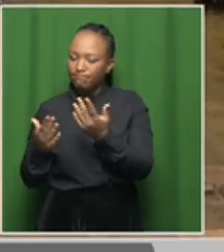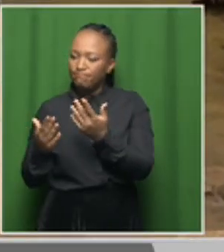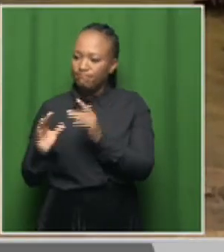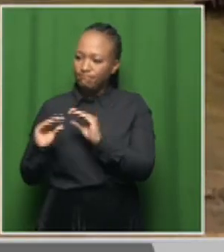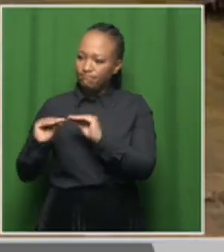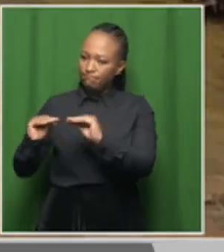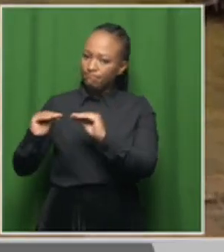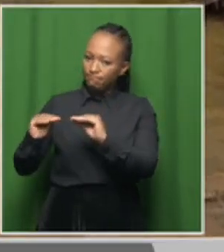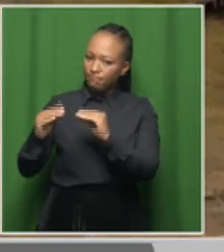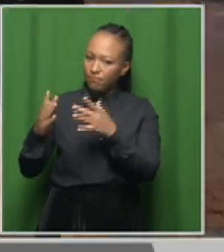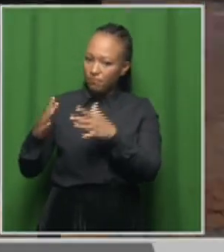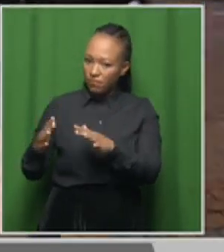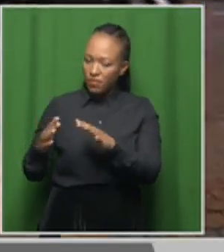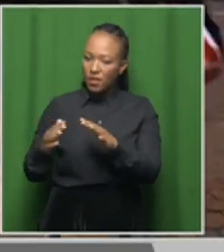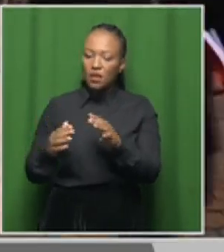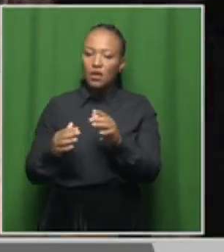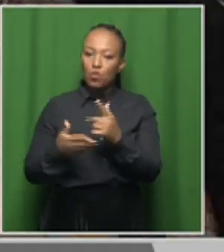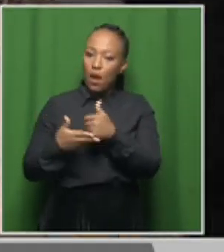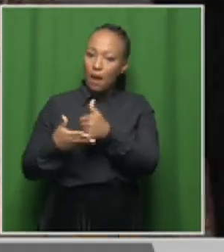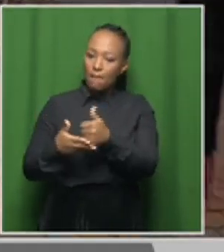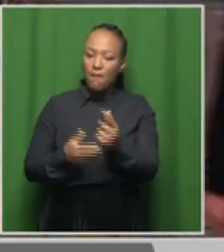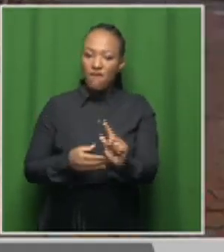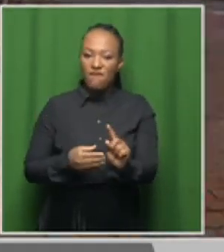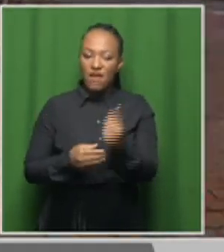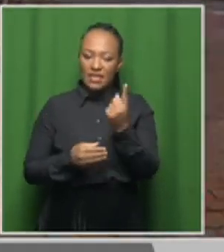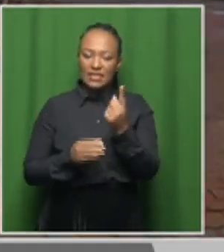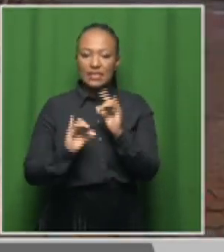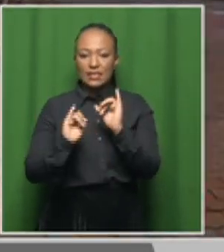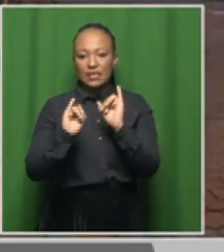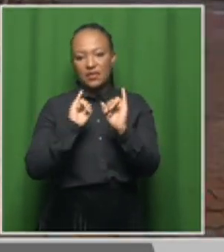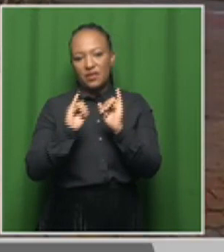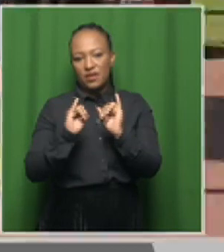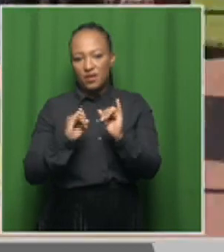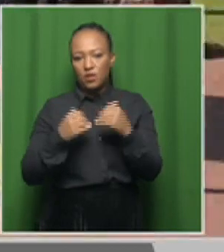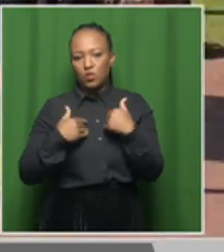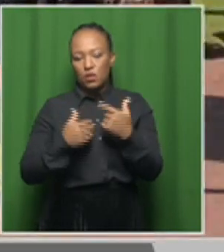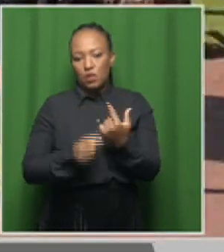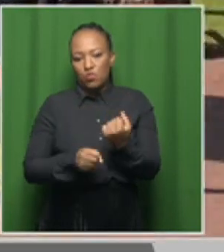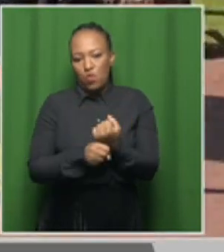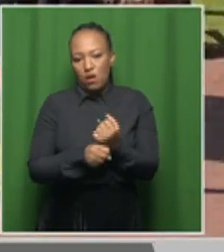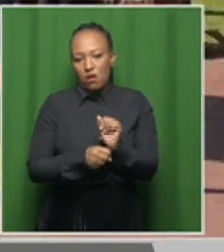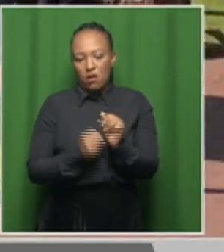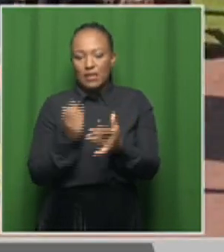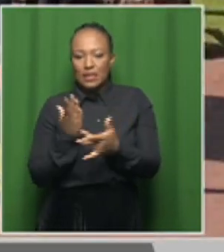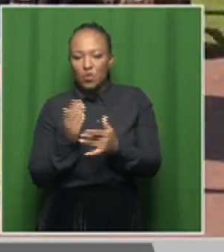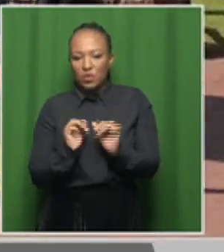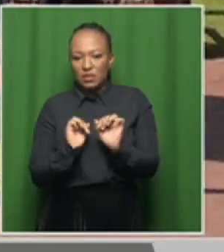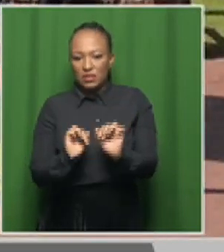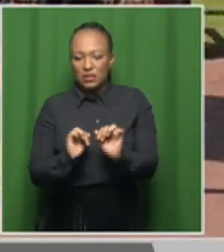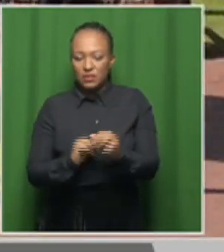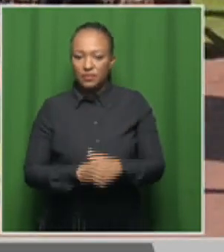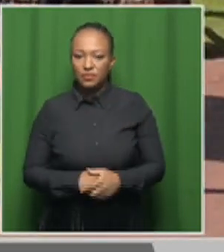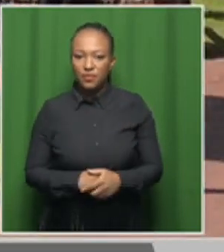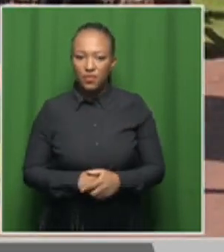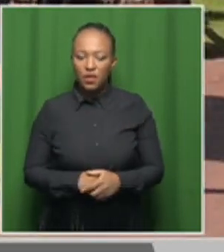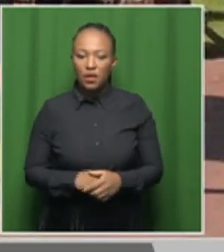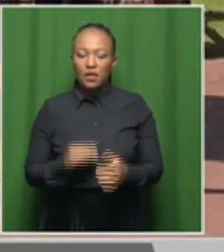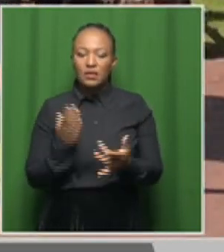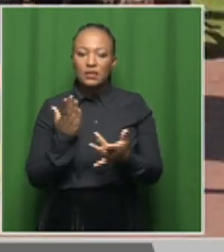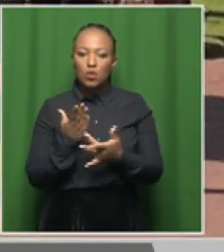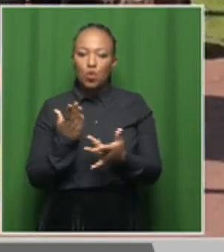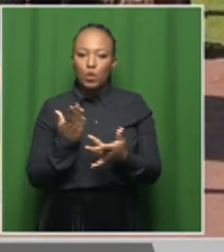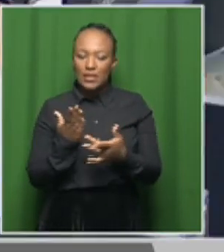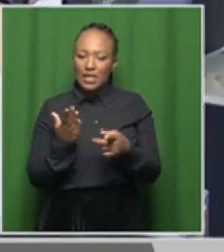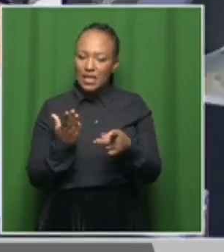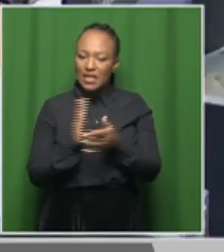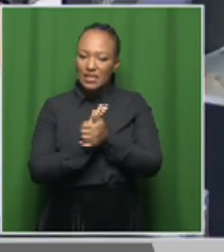there, we help you get your first interview so you actually get your foot in the door when it comes to starting your career in tech. You speak about tech skills that are in demand.